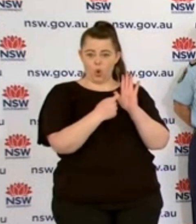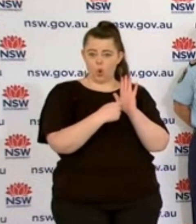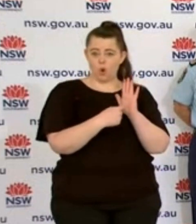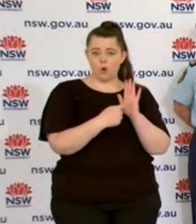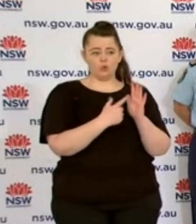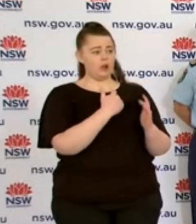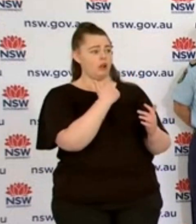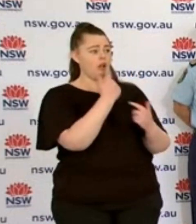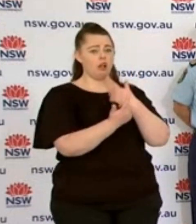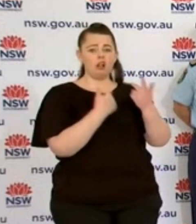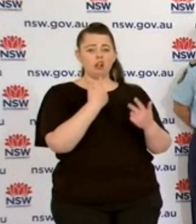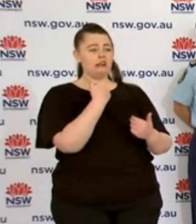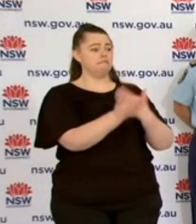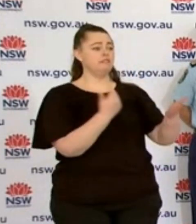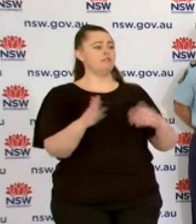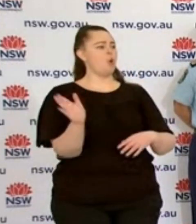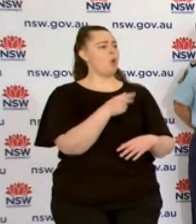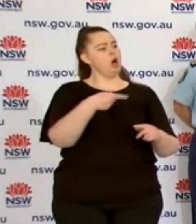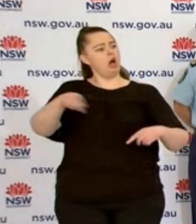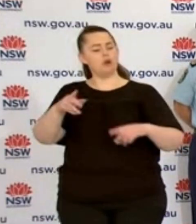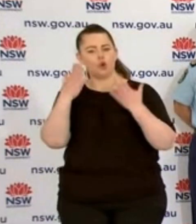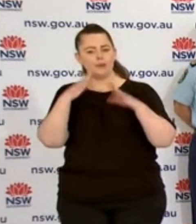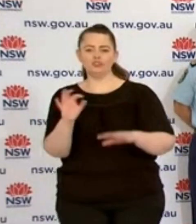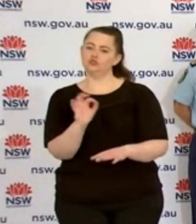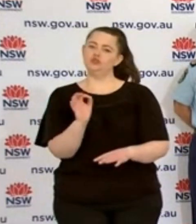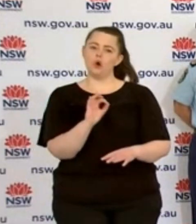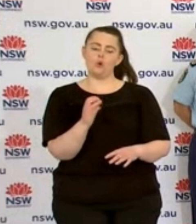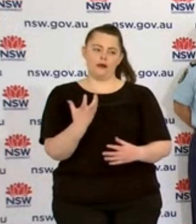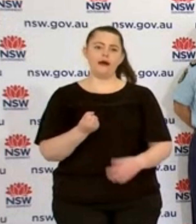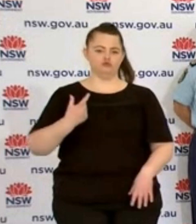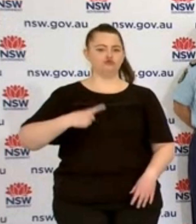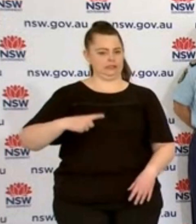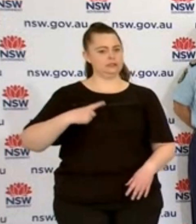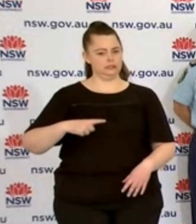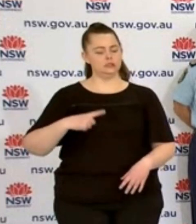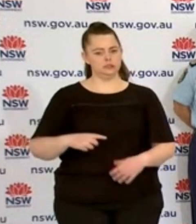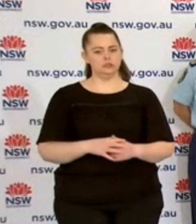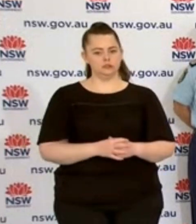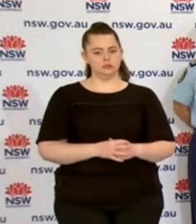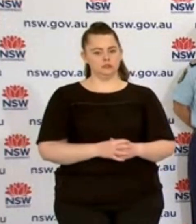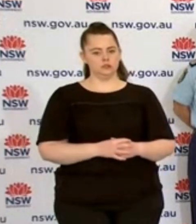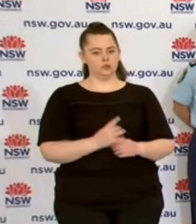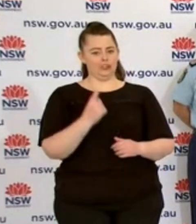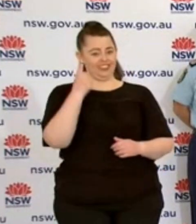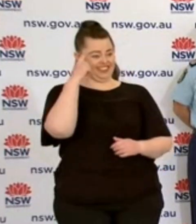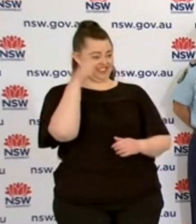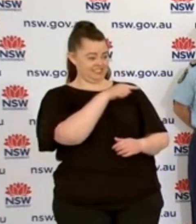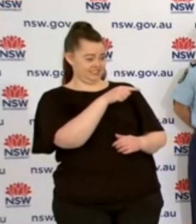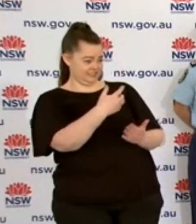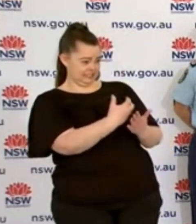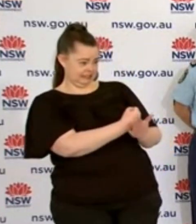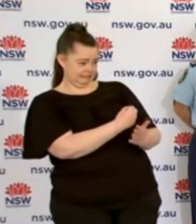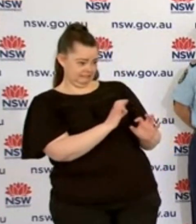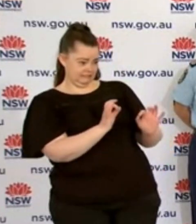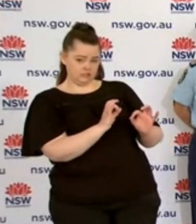and there will be a variety of reasons about whether people are in a safe enough environment, whether there's other